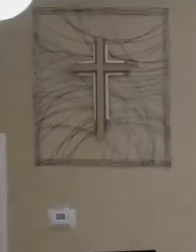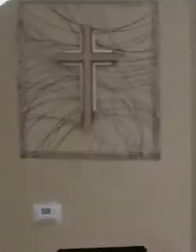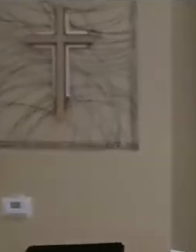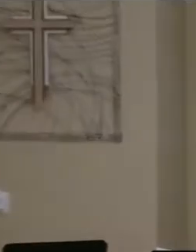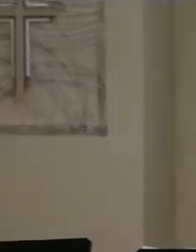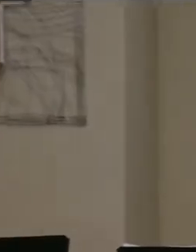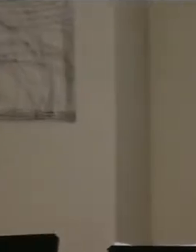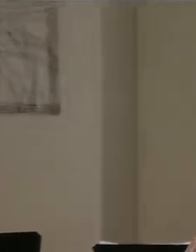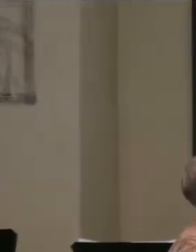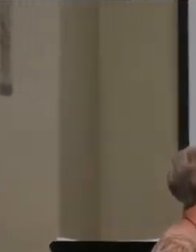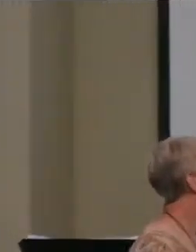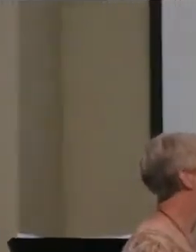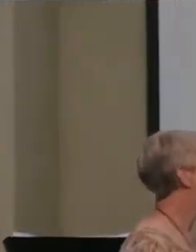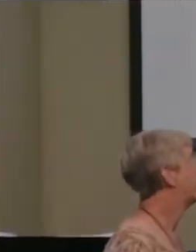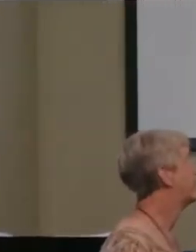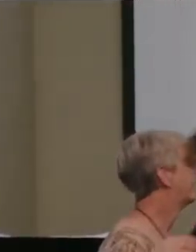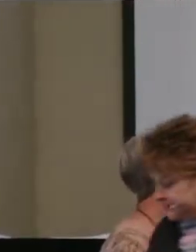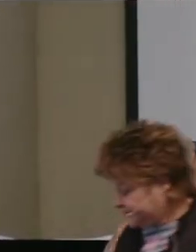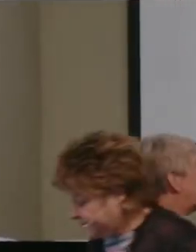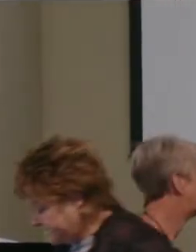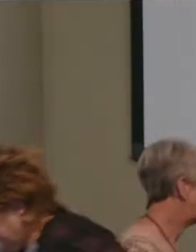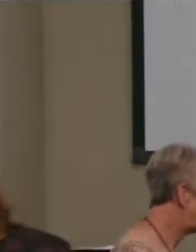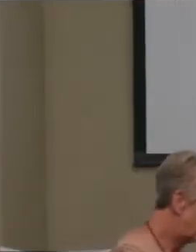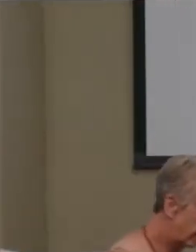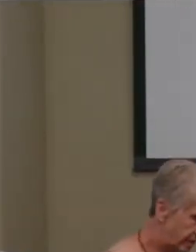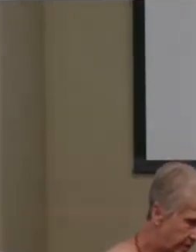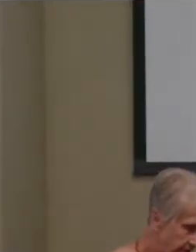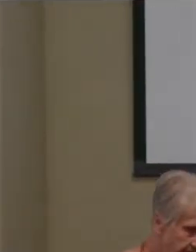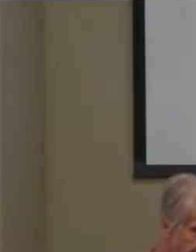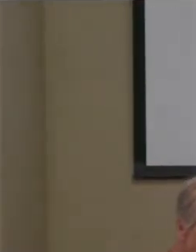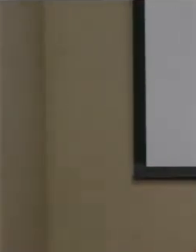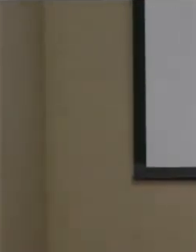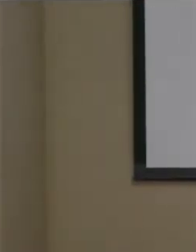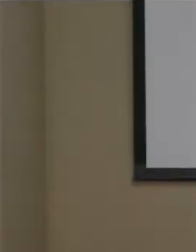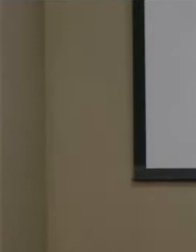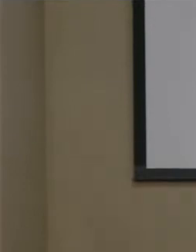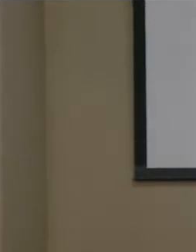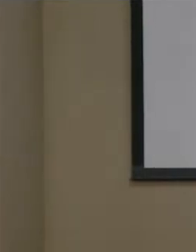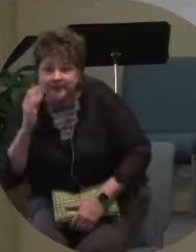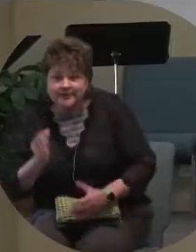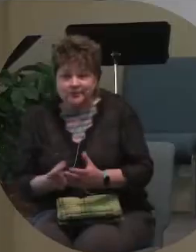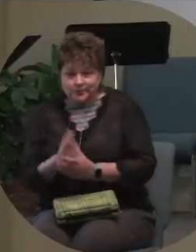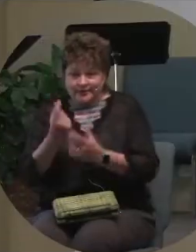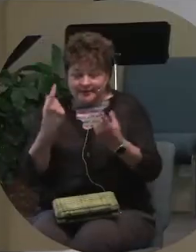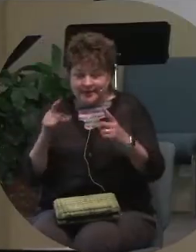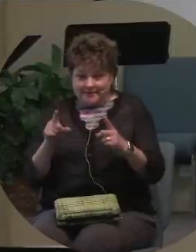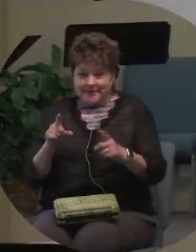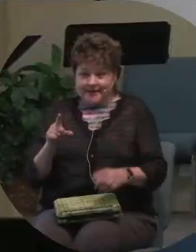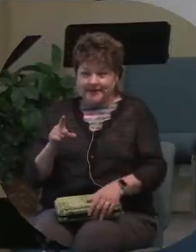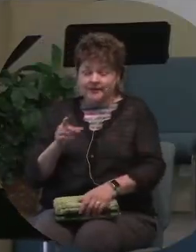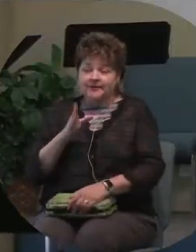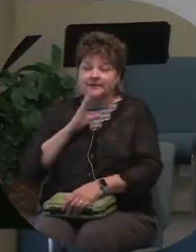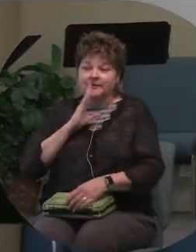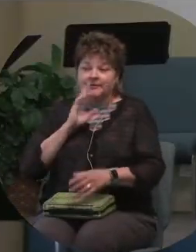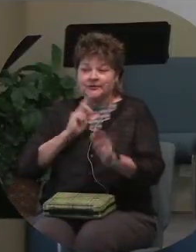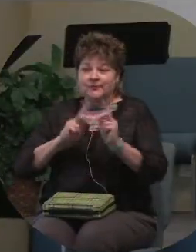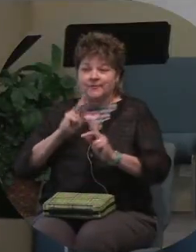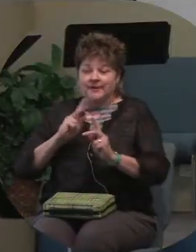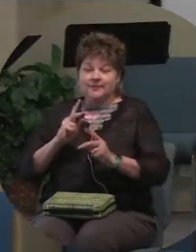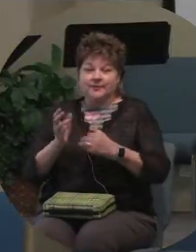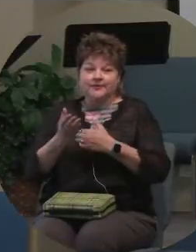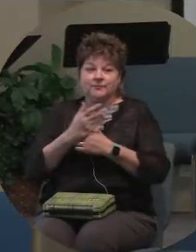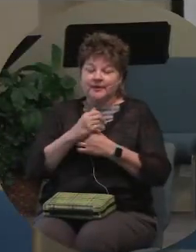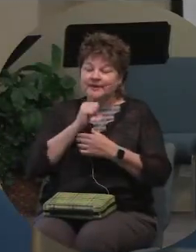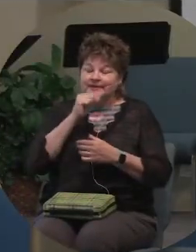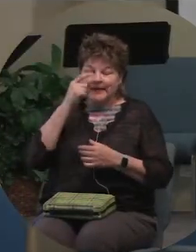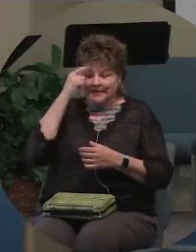Spring has sprung, and I was talking with some folks back there before we got started this morning, and I know it's not summer